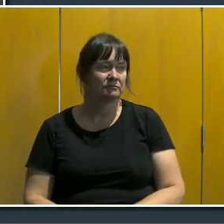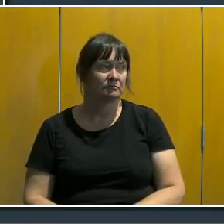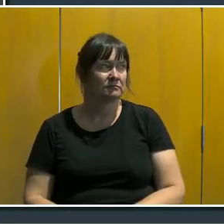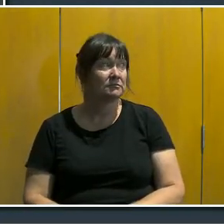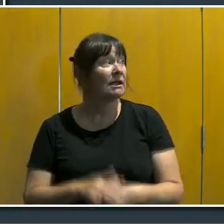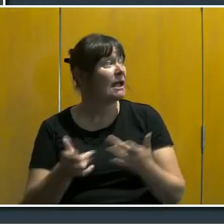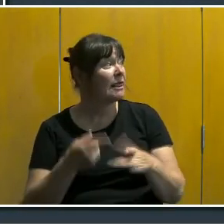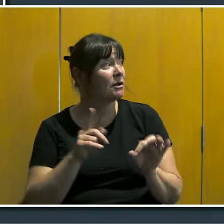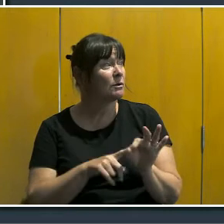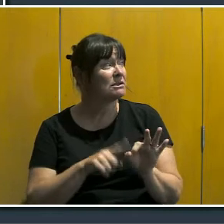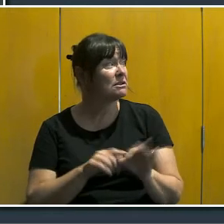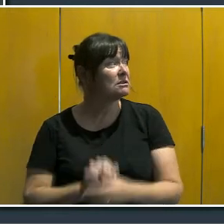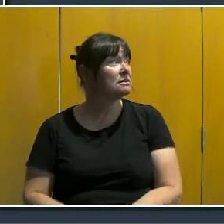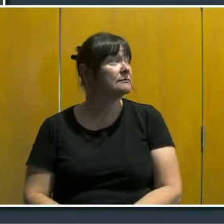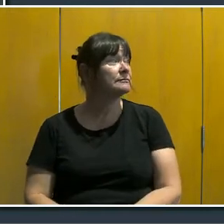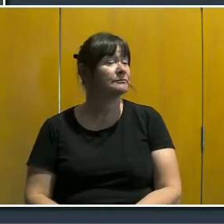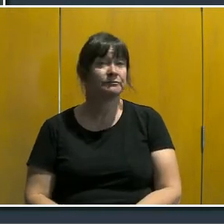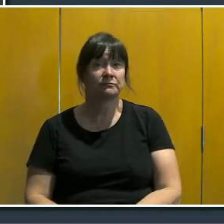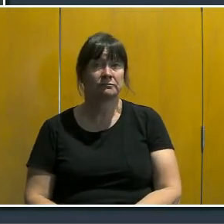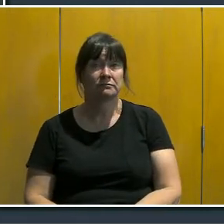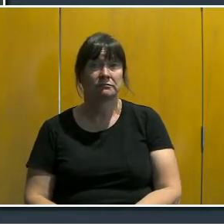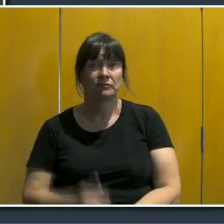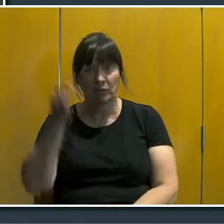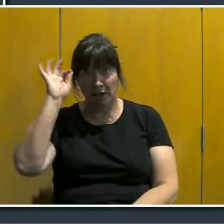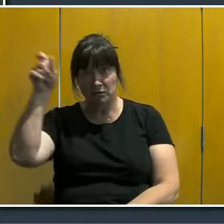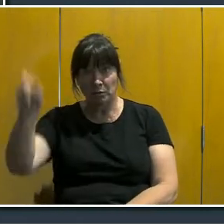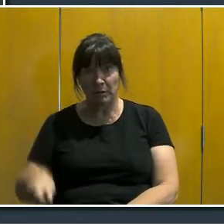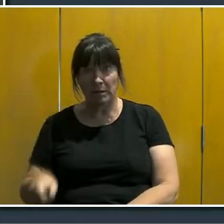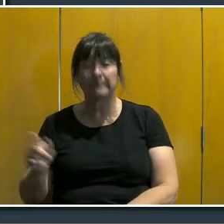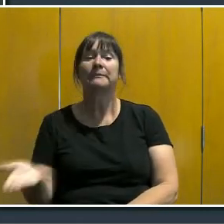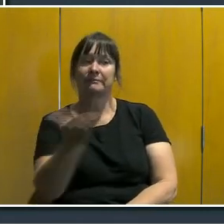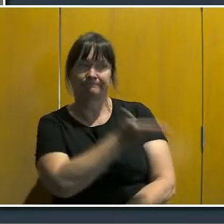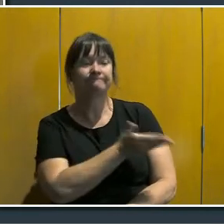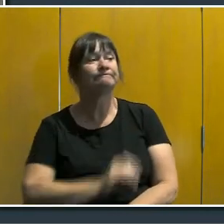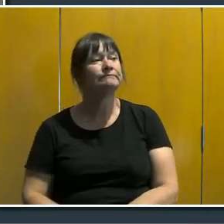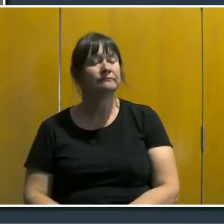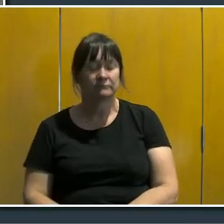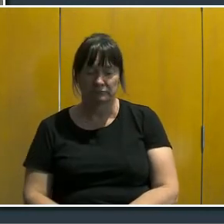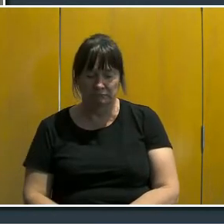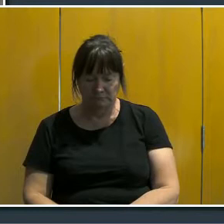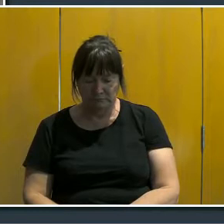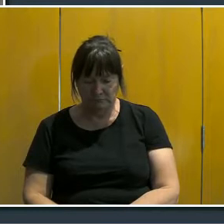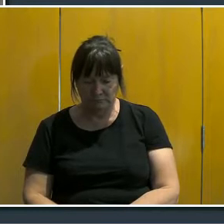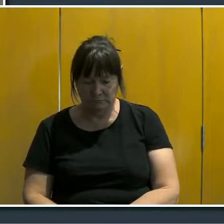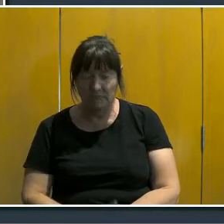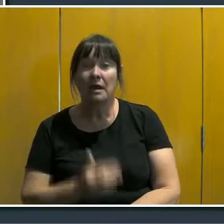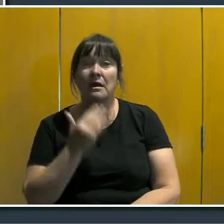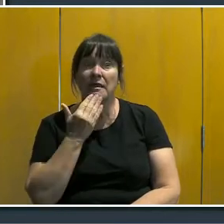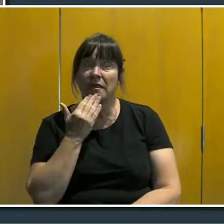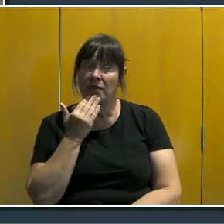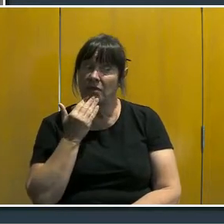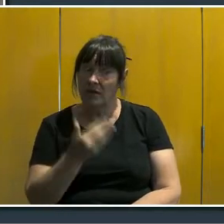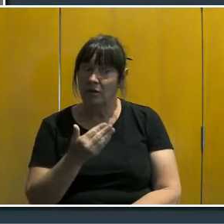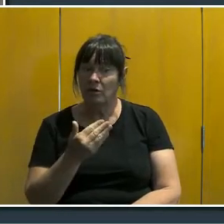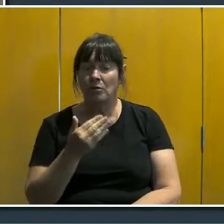Do we have any other questions from councillors? Councillor Bogue. Thank you. Christine, thank you. I noticed